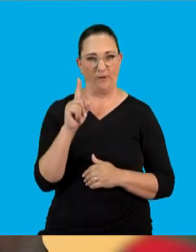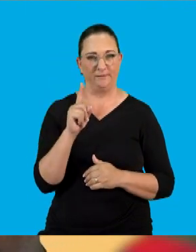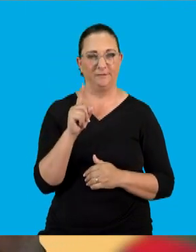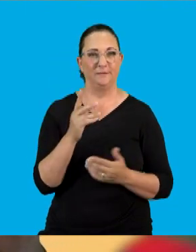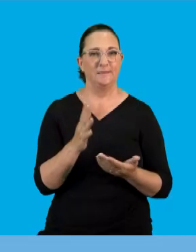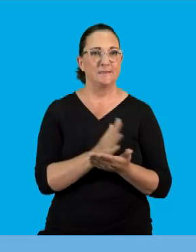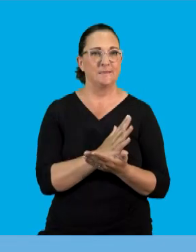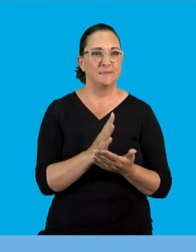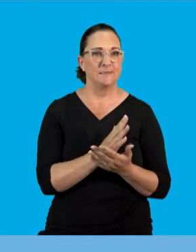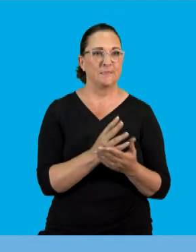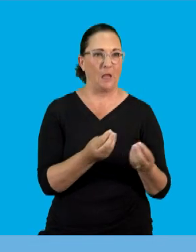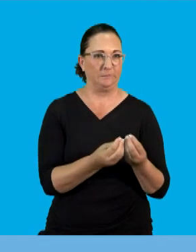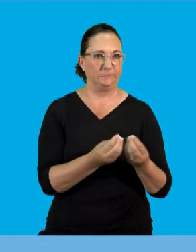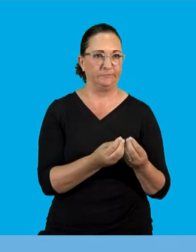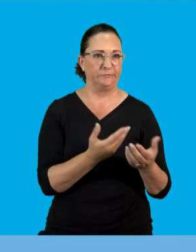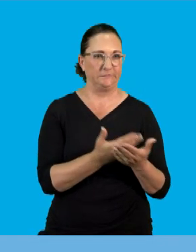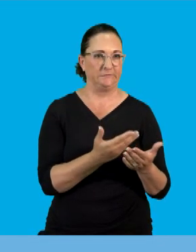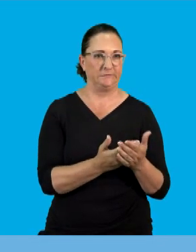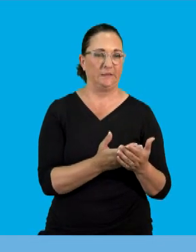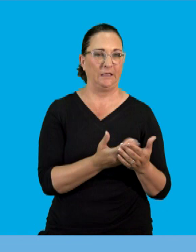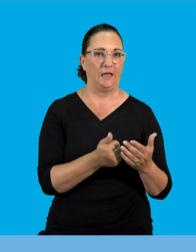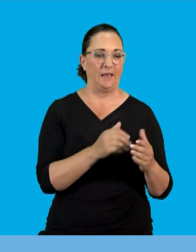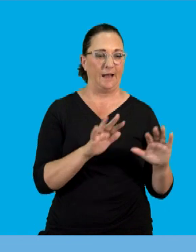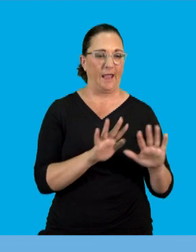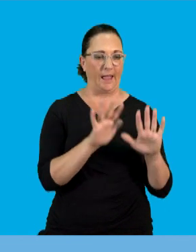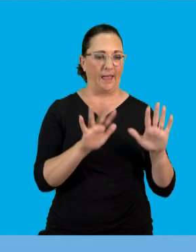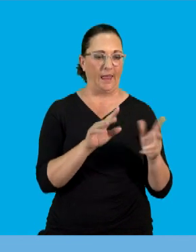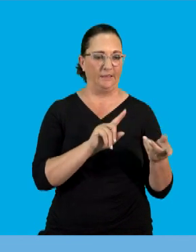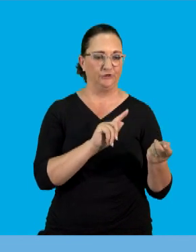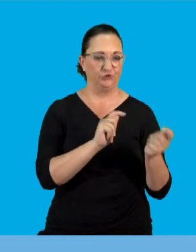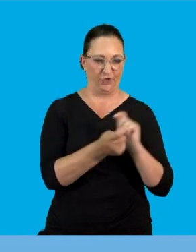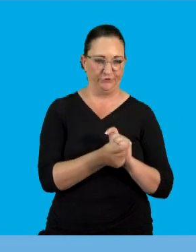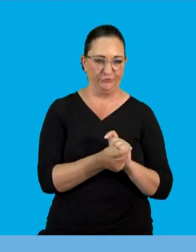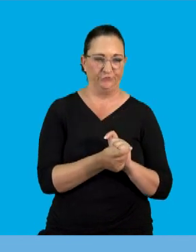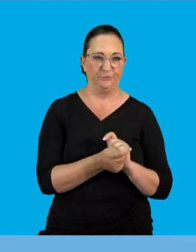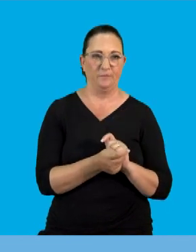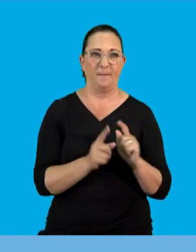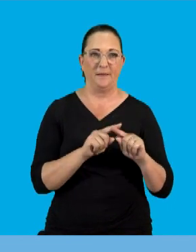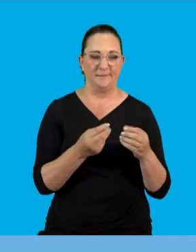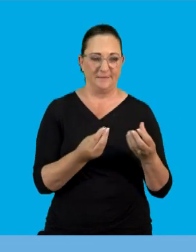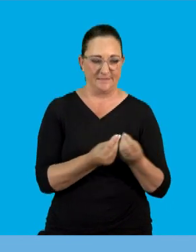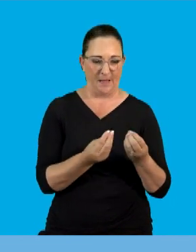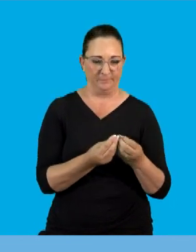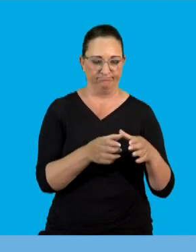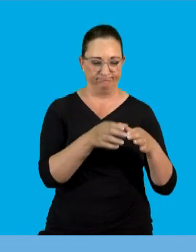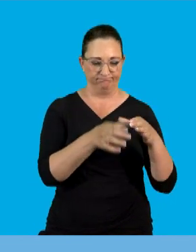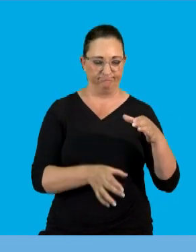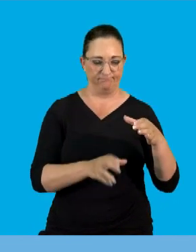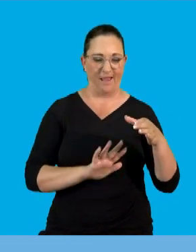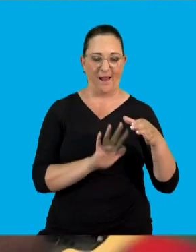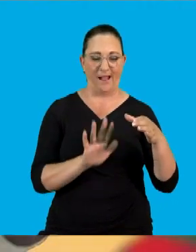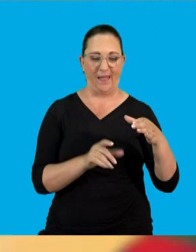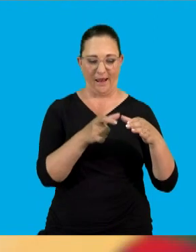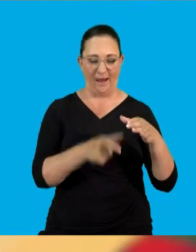some substances have a different color in acid compared to a base. So there's a certain substance that has a different